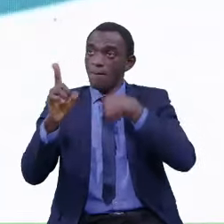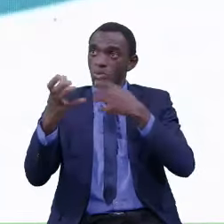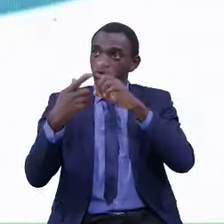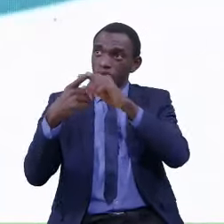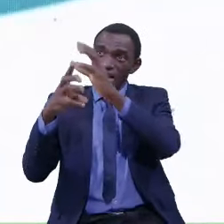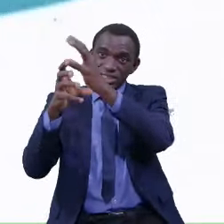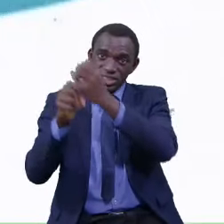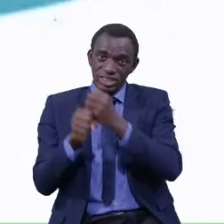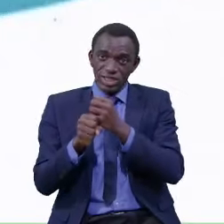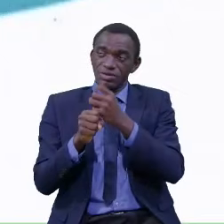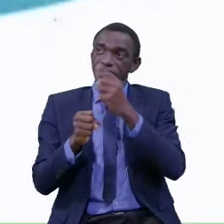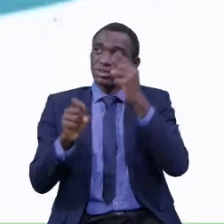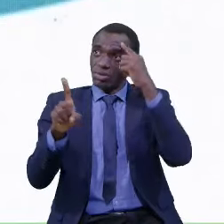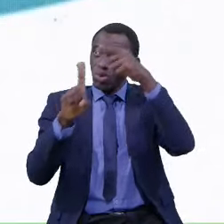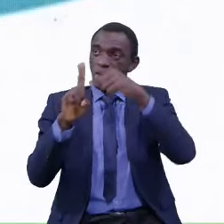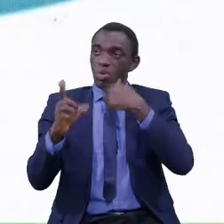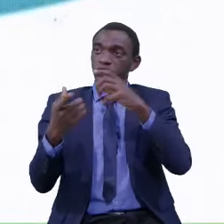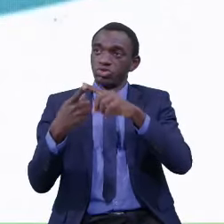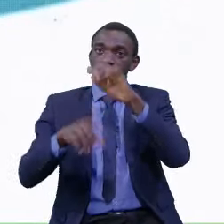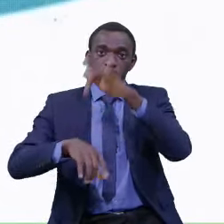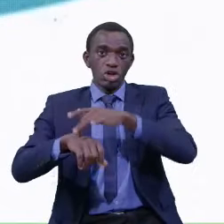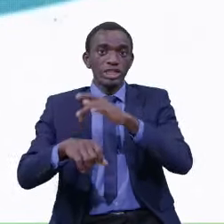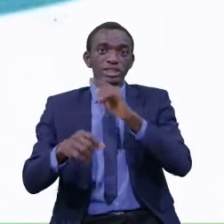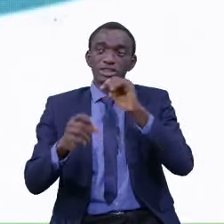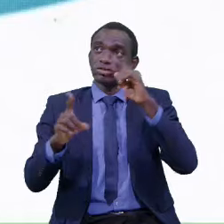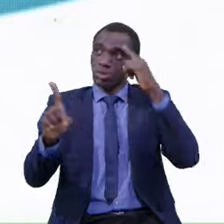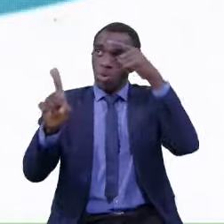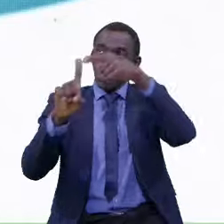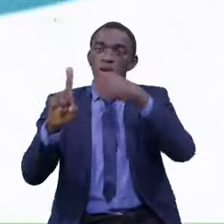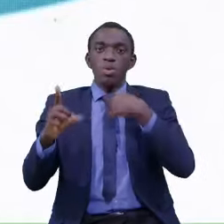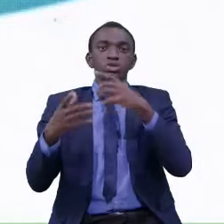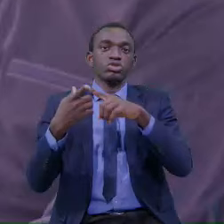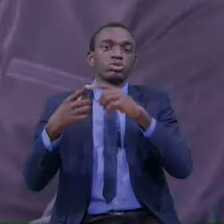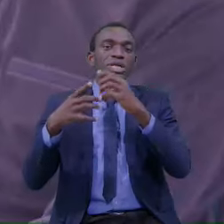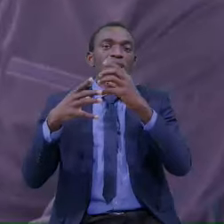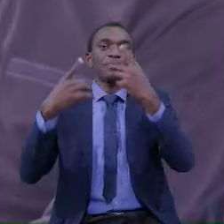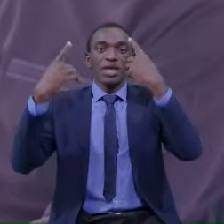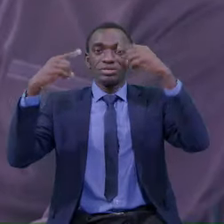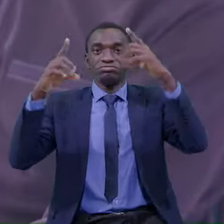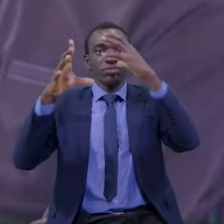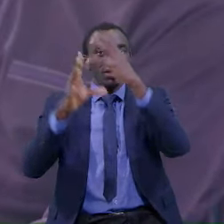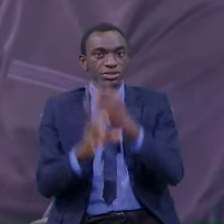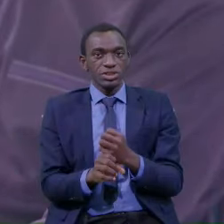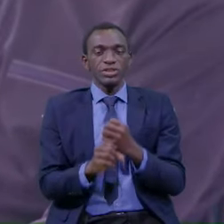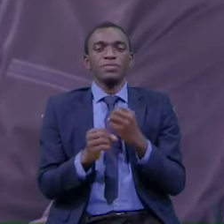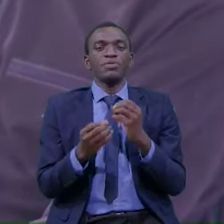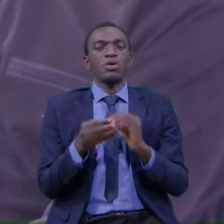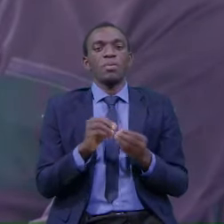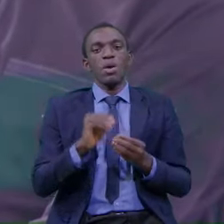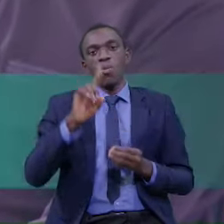and the goal, the thing you want to accomplish and achieve. Look at number one. Number one, we're talking